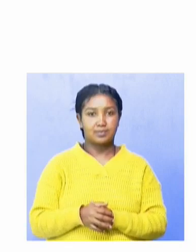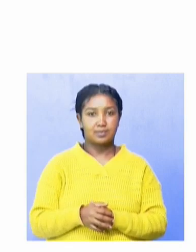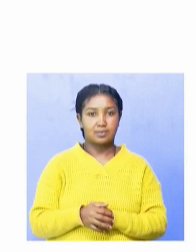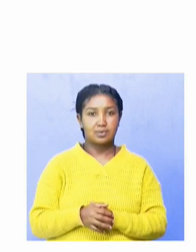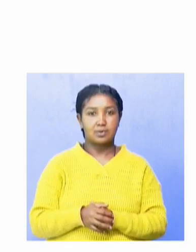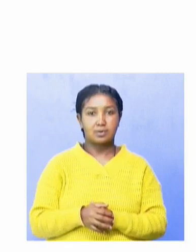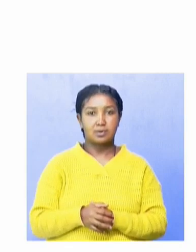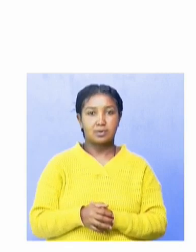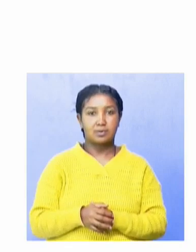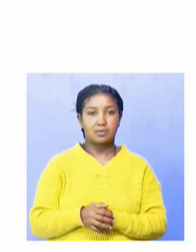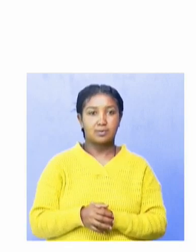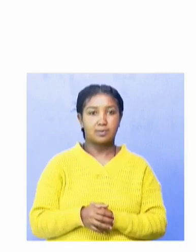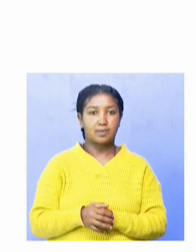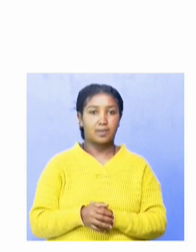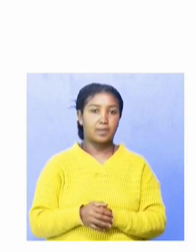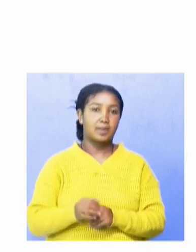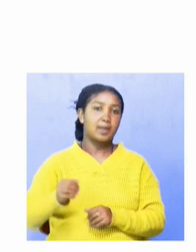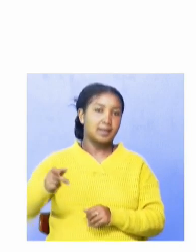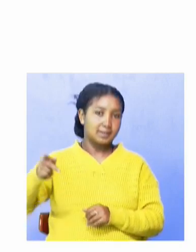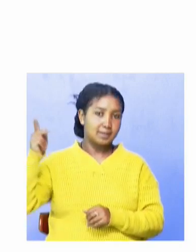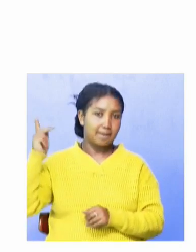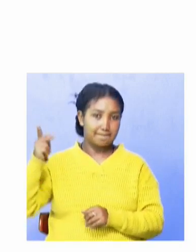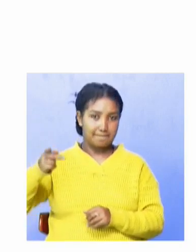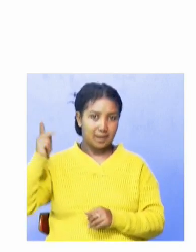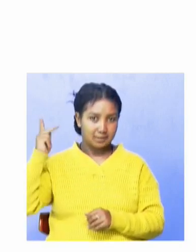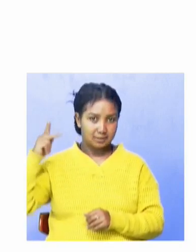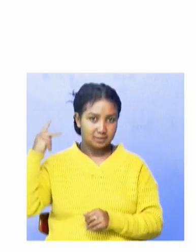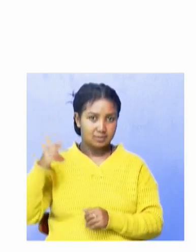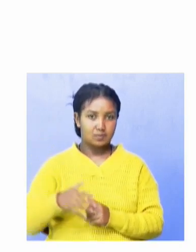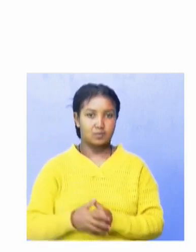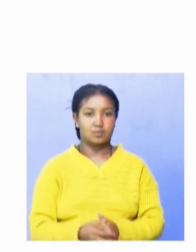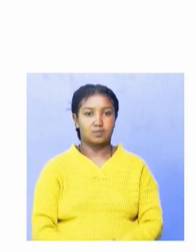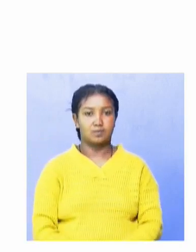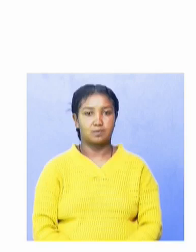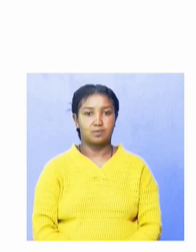Which were happening in the past.